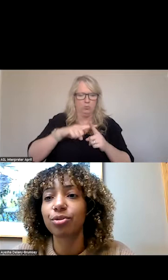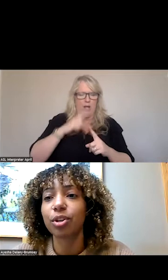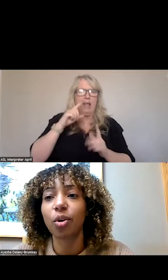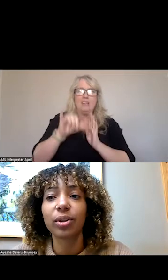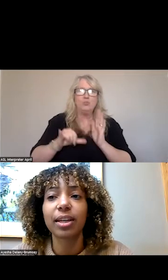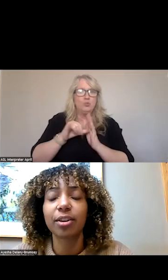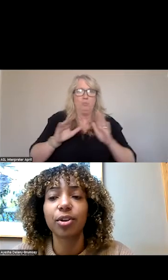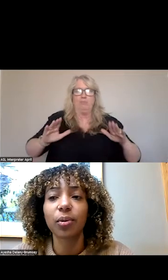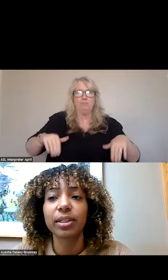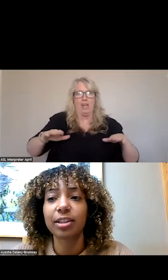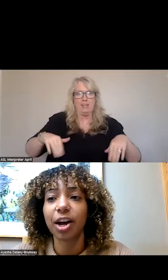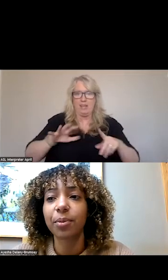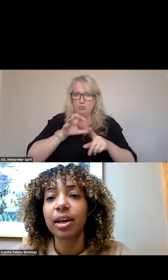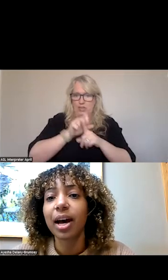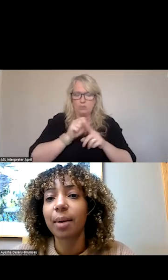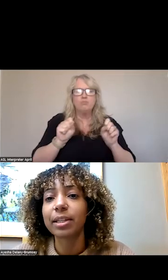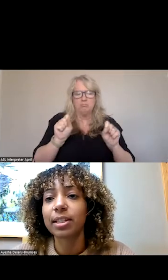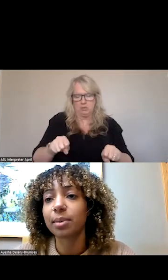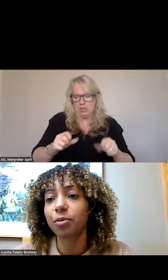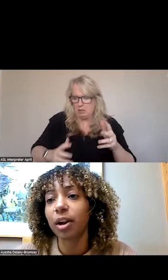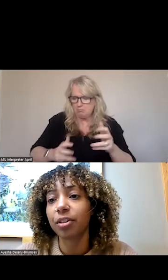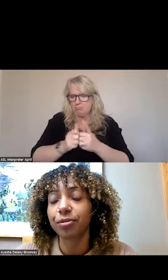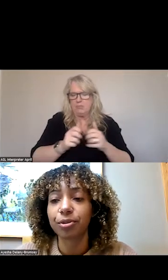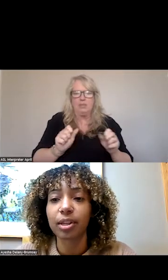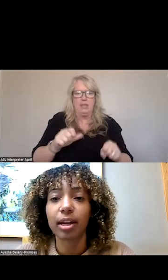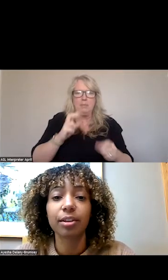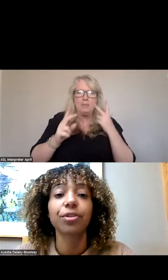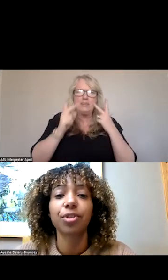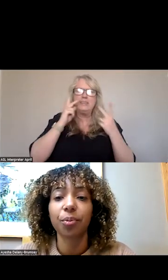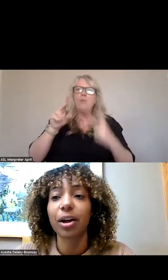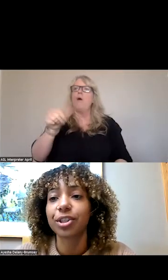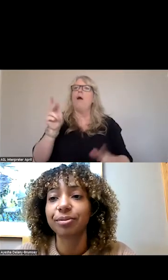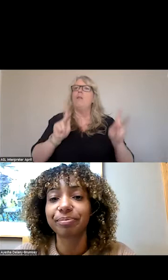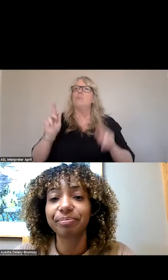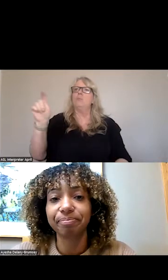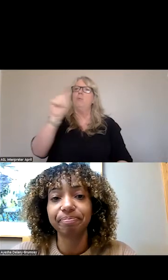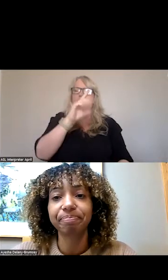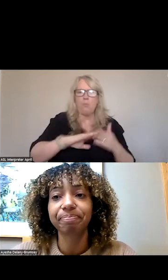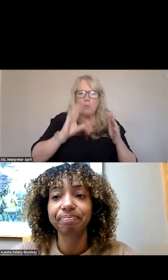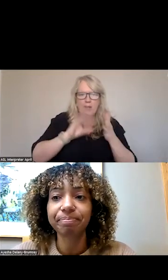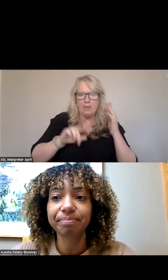catch those, you can always catch up and see some of what other folks in the field are watching.